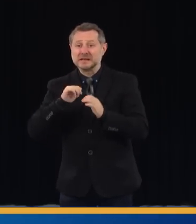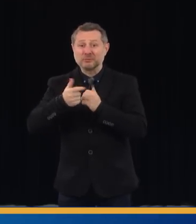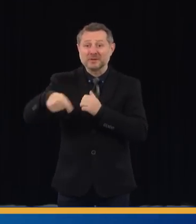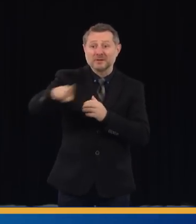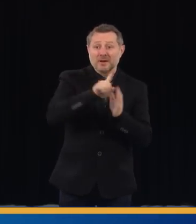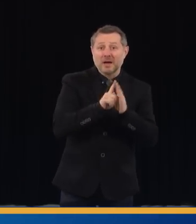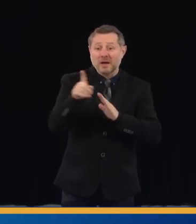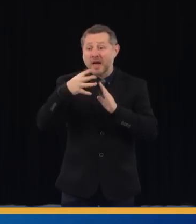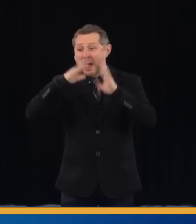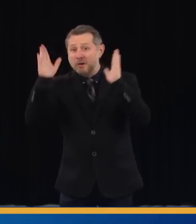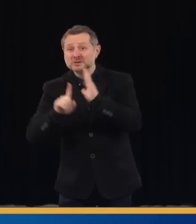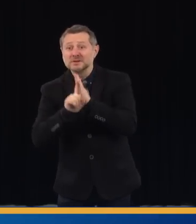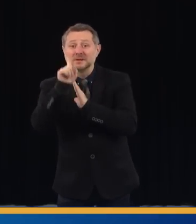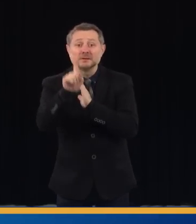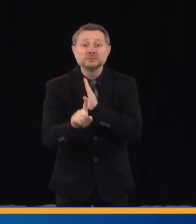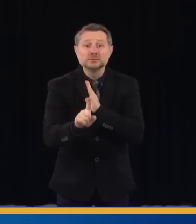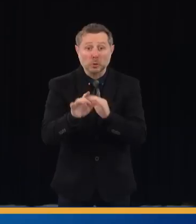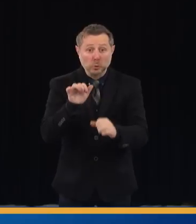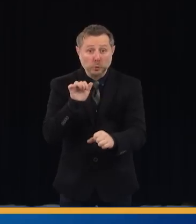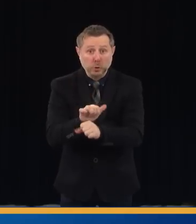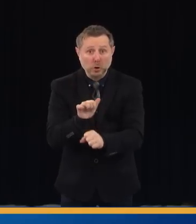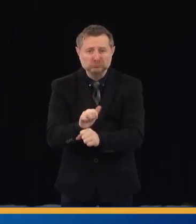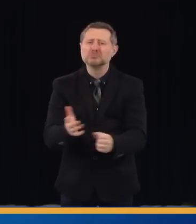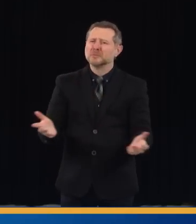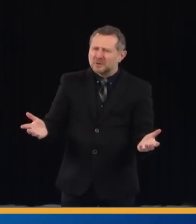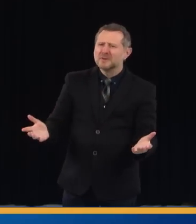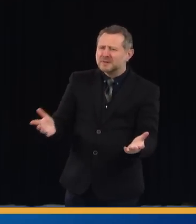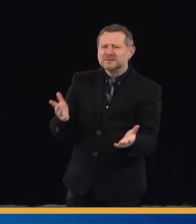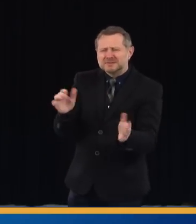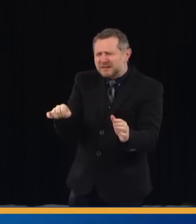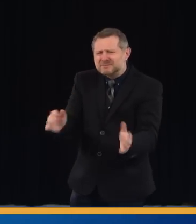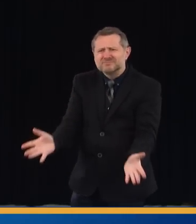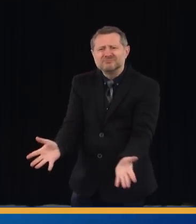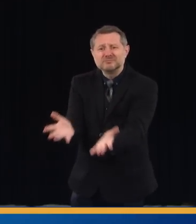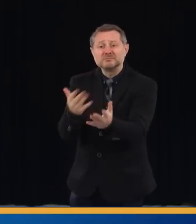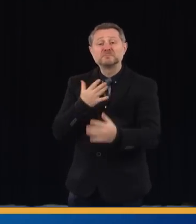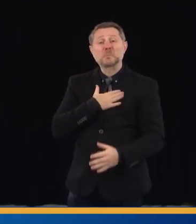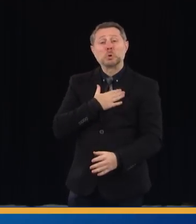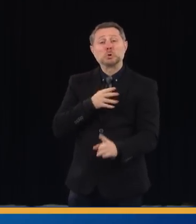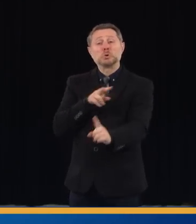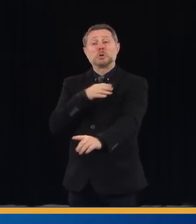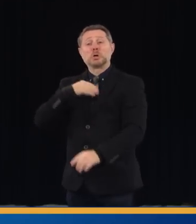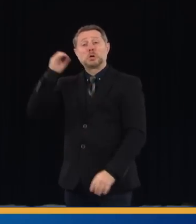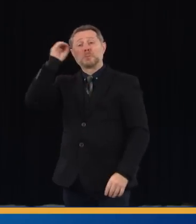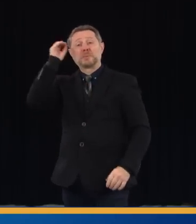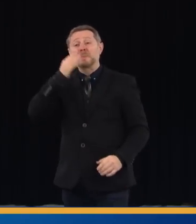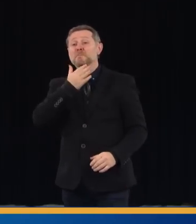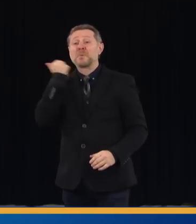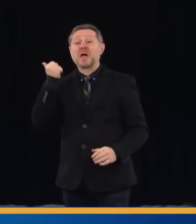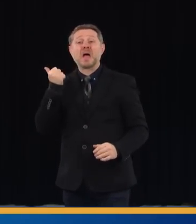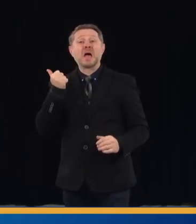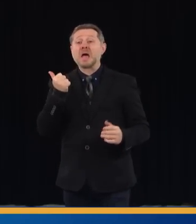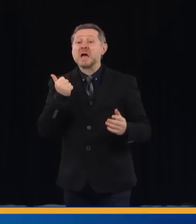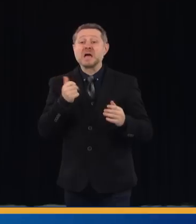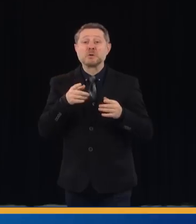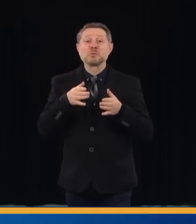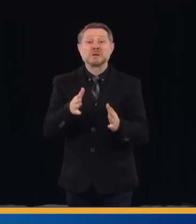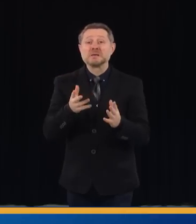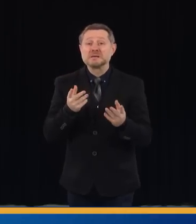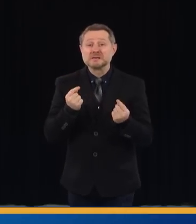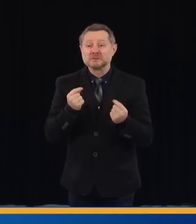Yes, you can. My opinion is the best way to do that is to come up with a rapid